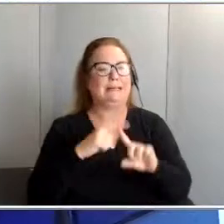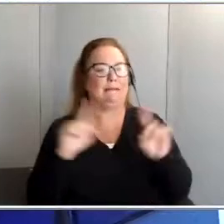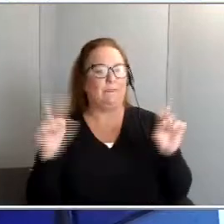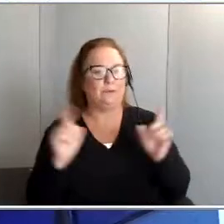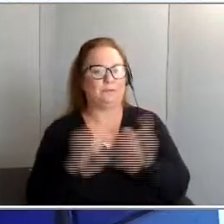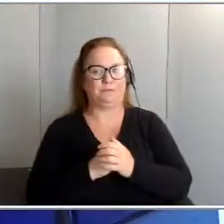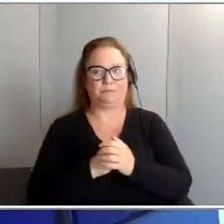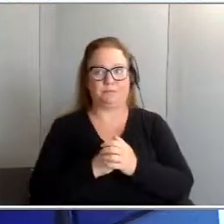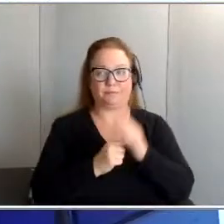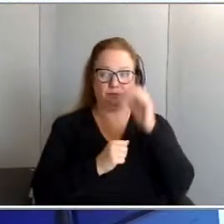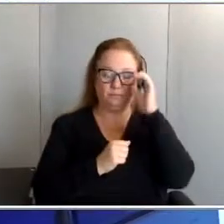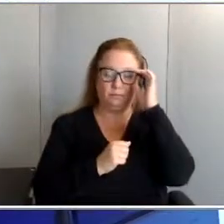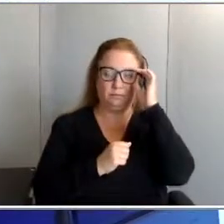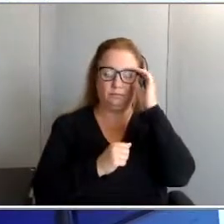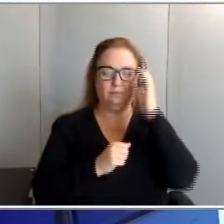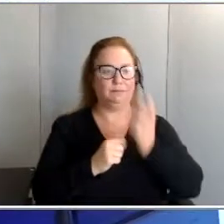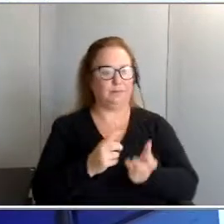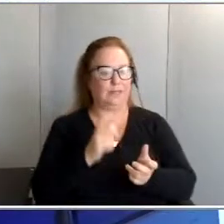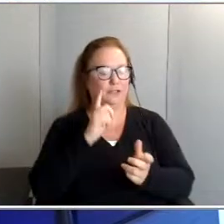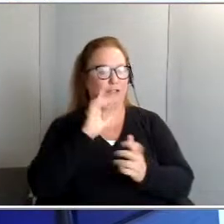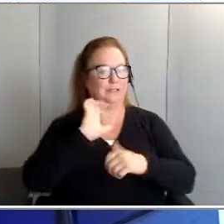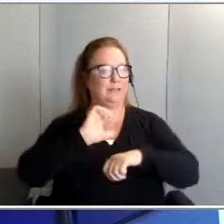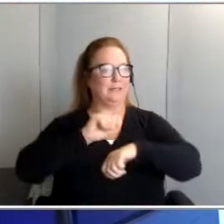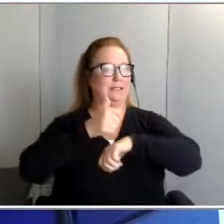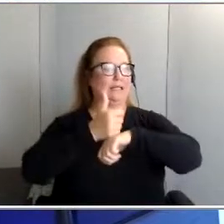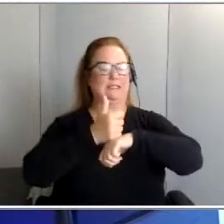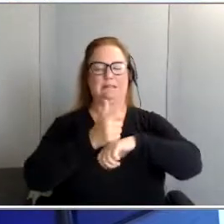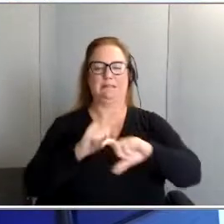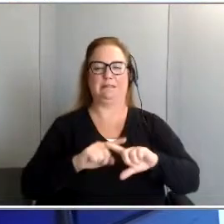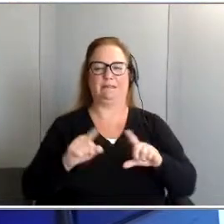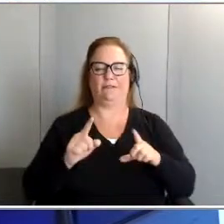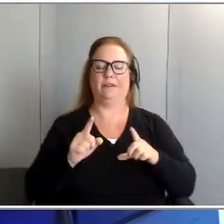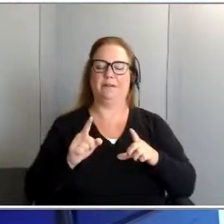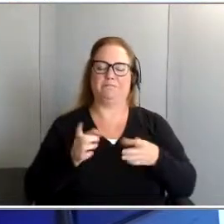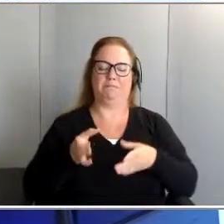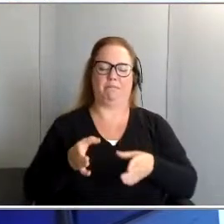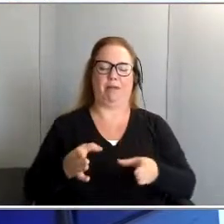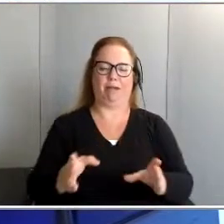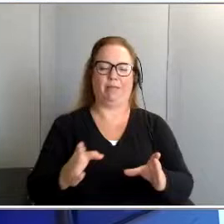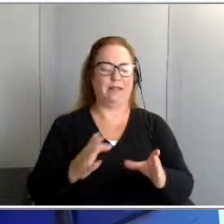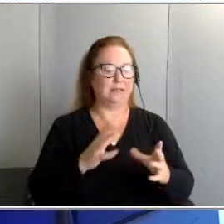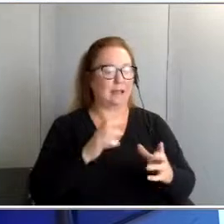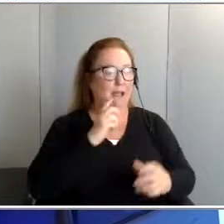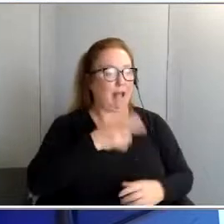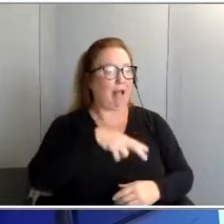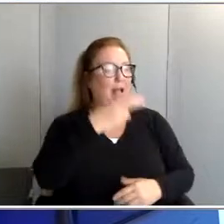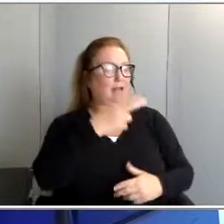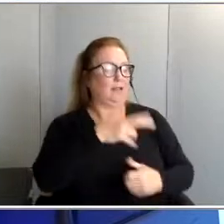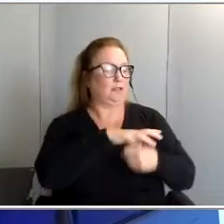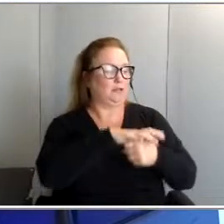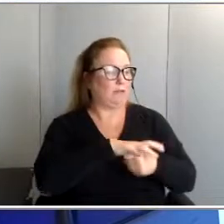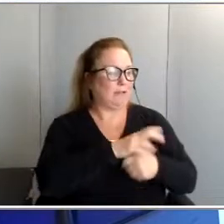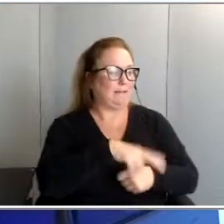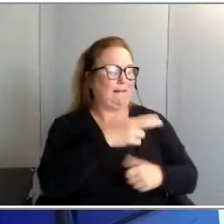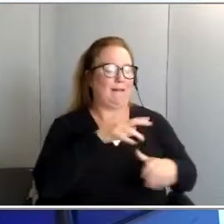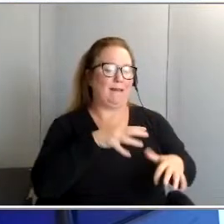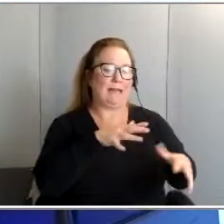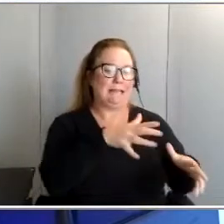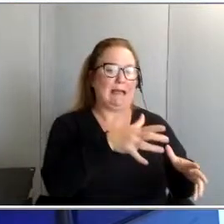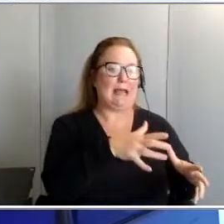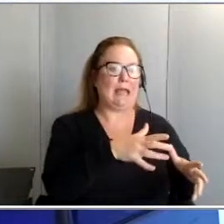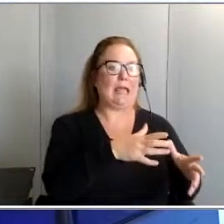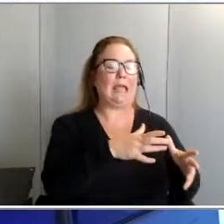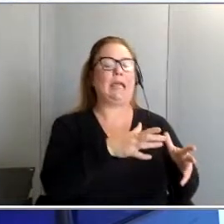just kind of, like you said, it kind of sets things in a different motion. Yeah. It's a very high anxiety, high stress place, a lot of unknowns, and just to have that